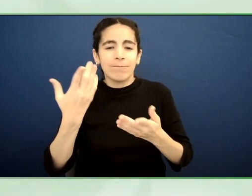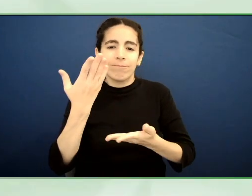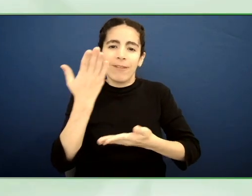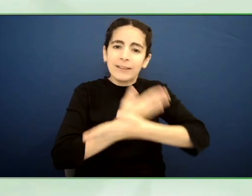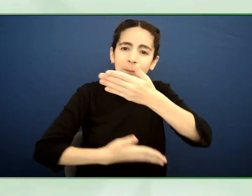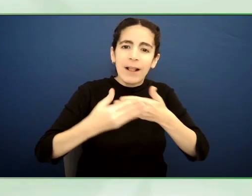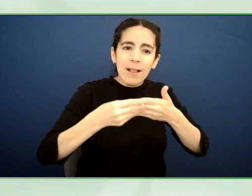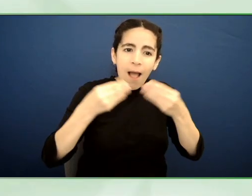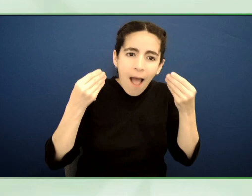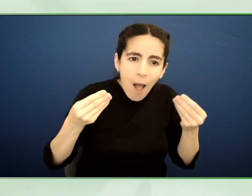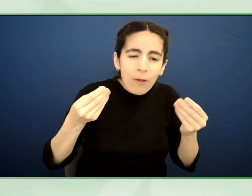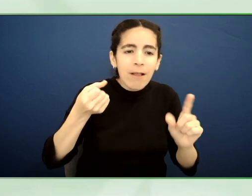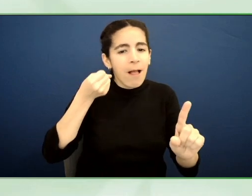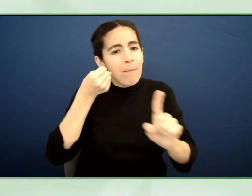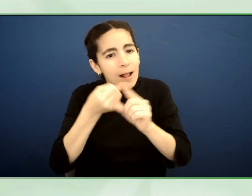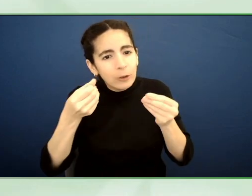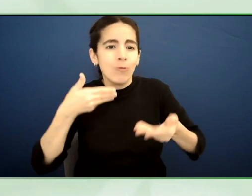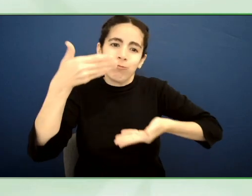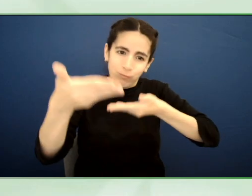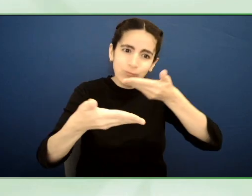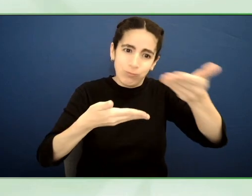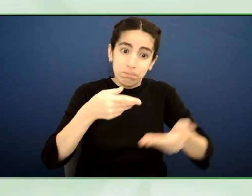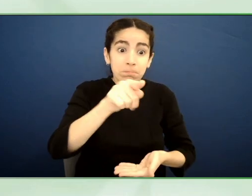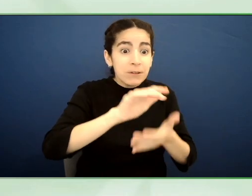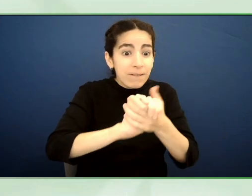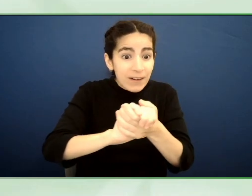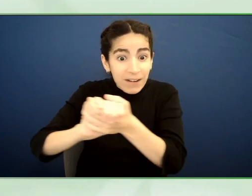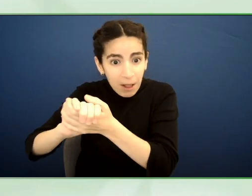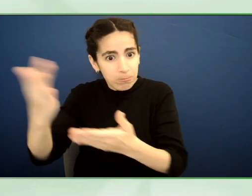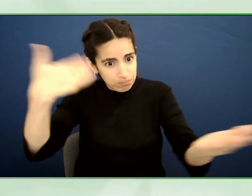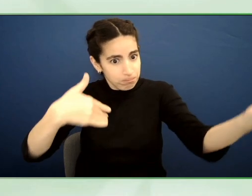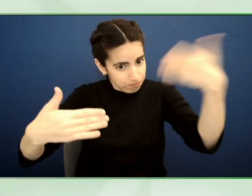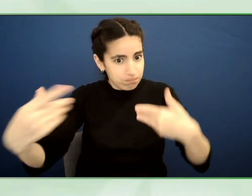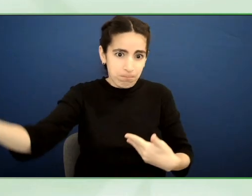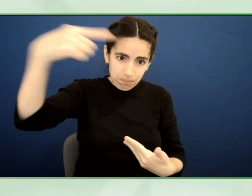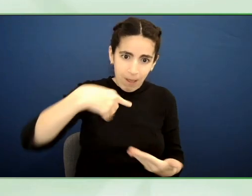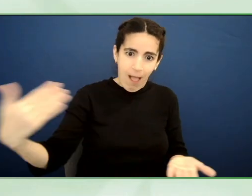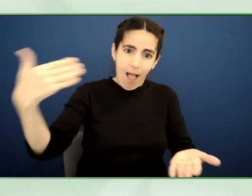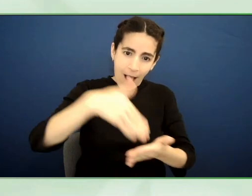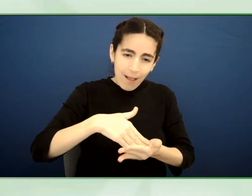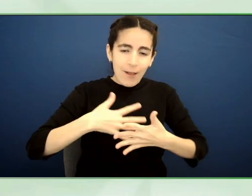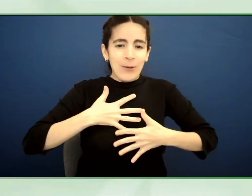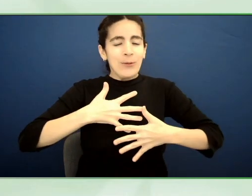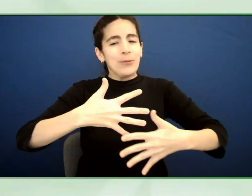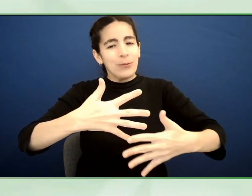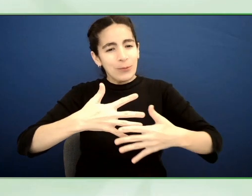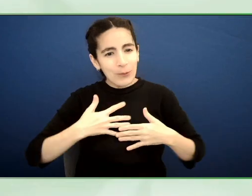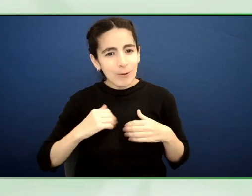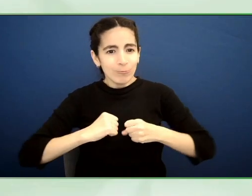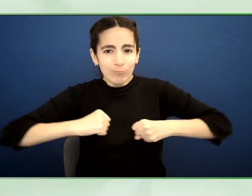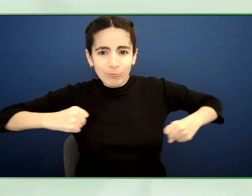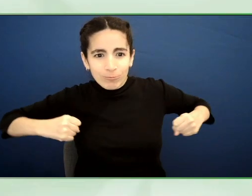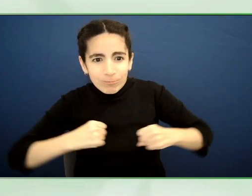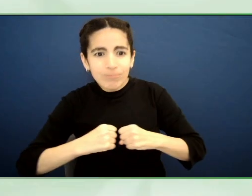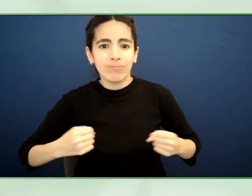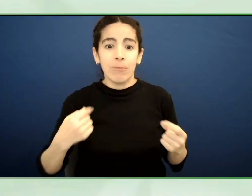We have an exhibition booth down on the main floor. We would love to speak with you about what we're doing with our app. If you have ever